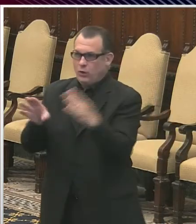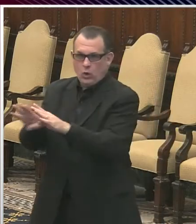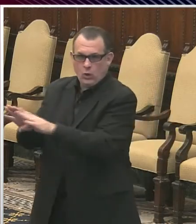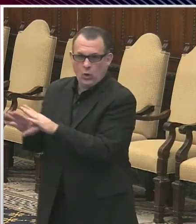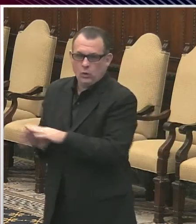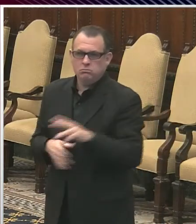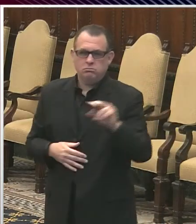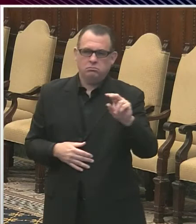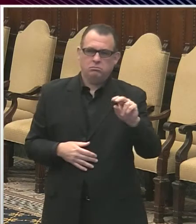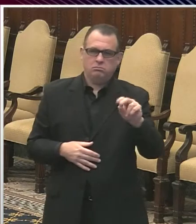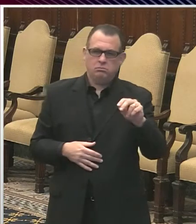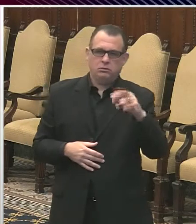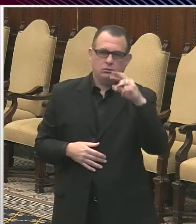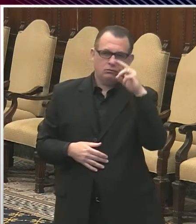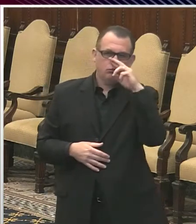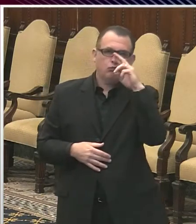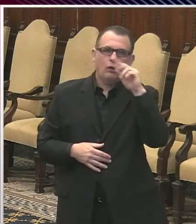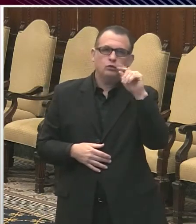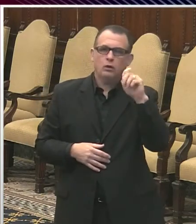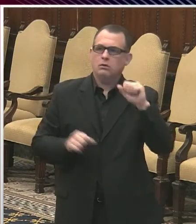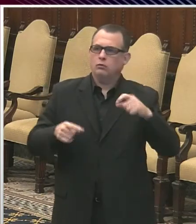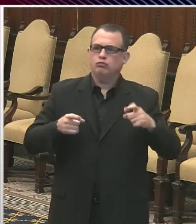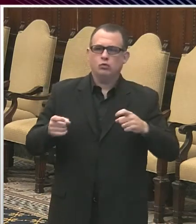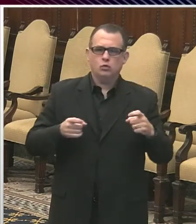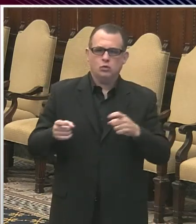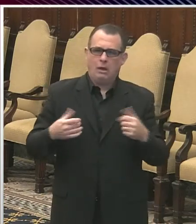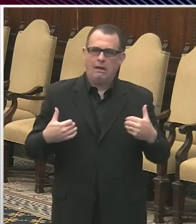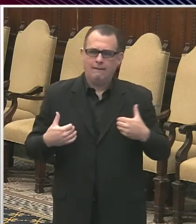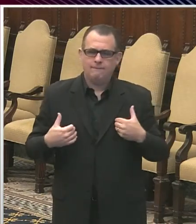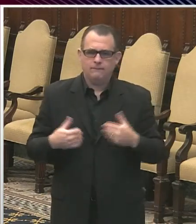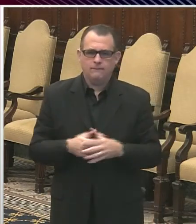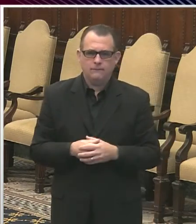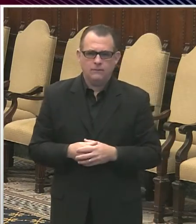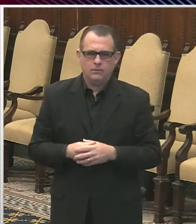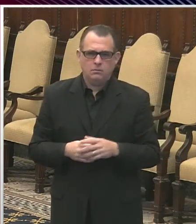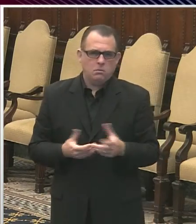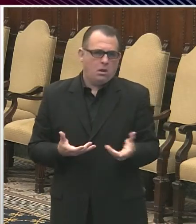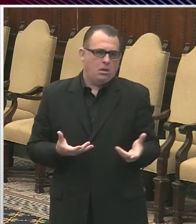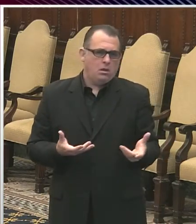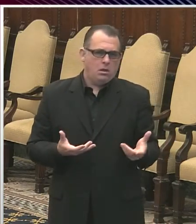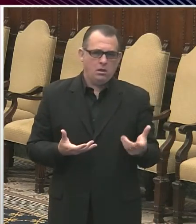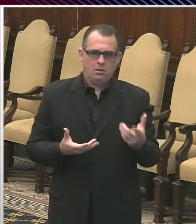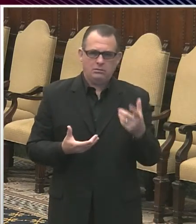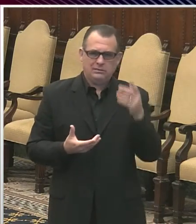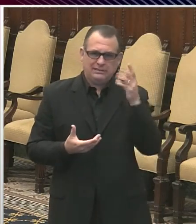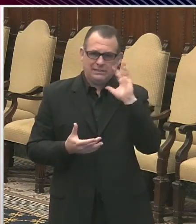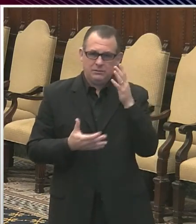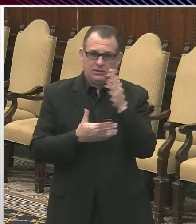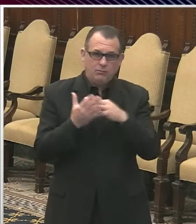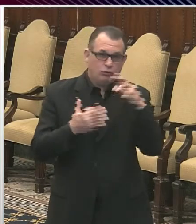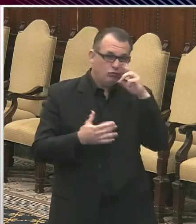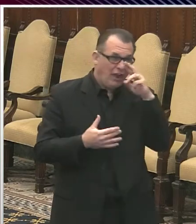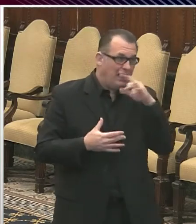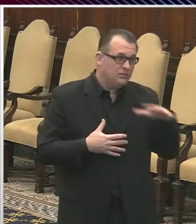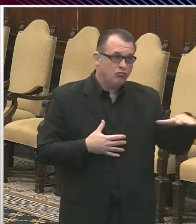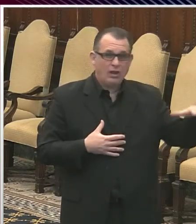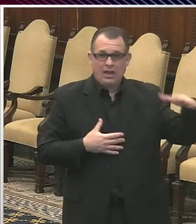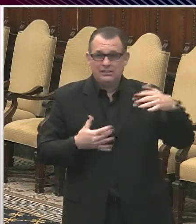control, department or unit within the health department. They're going to be working on that. There will always be some rats here, but I'm not sure that's any worse than